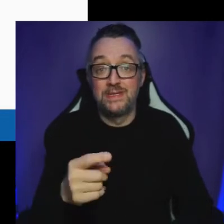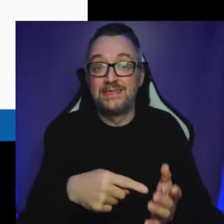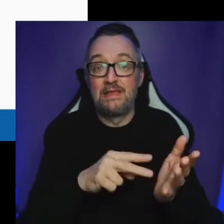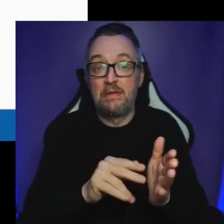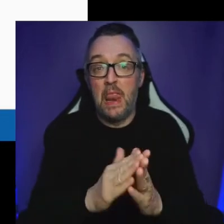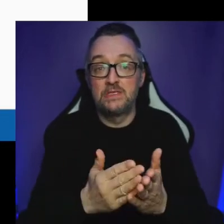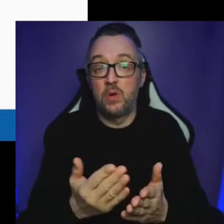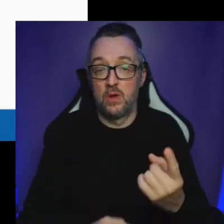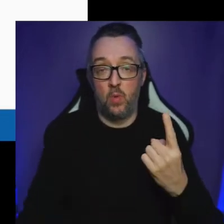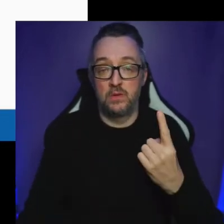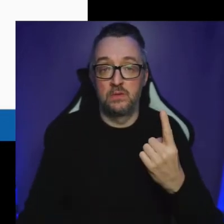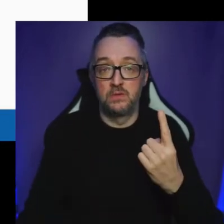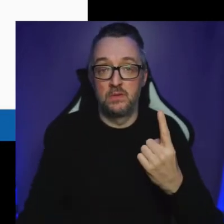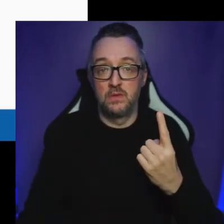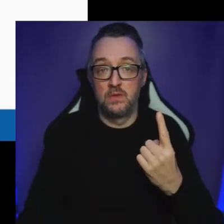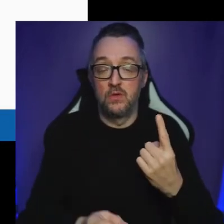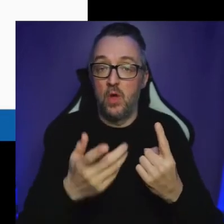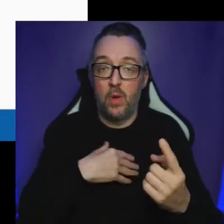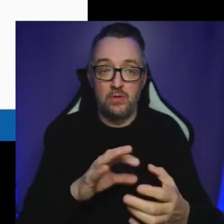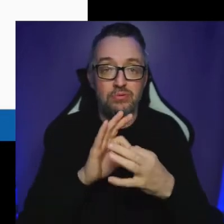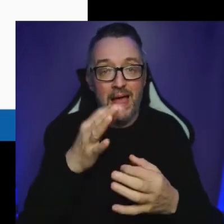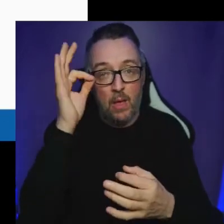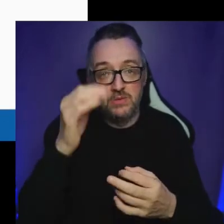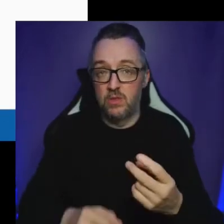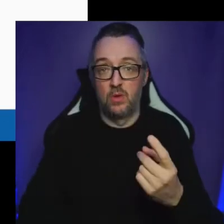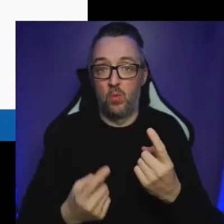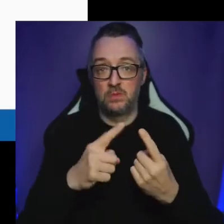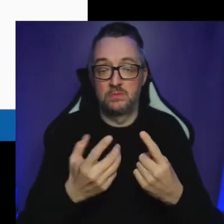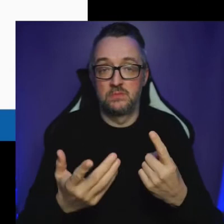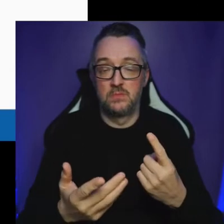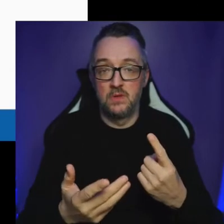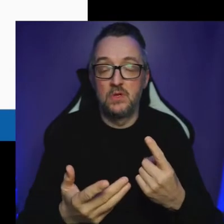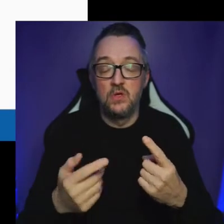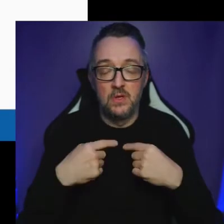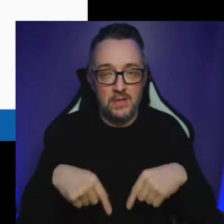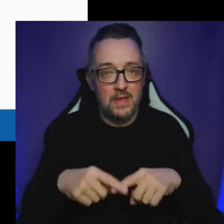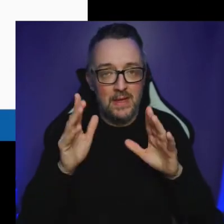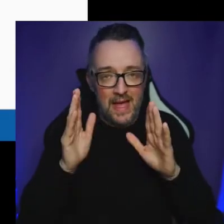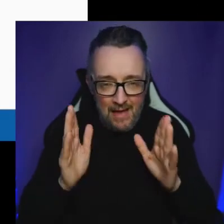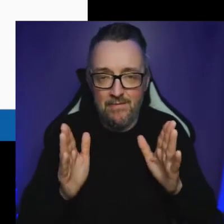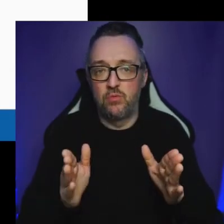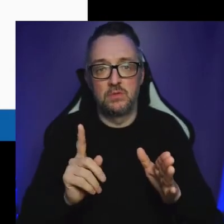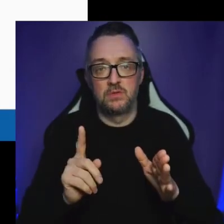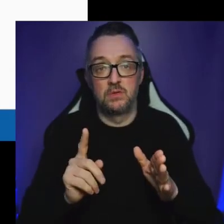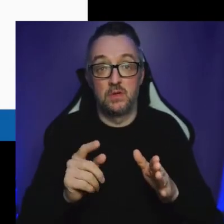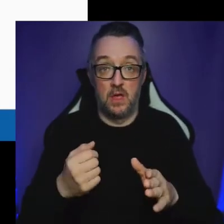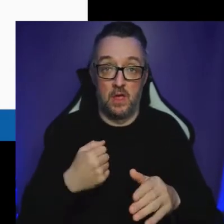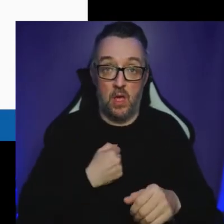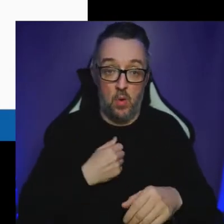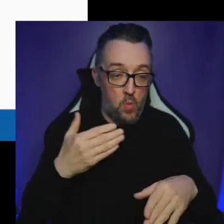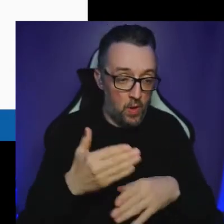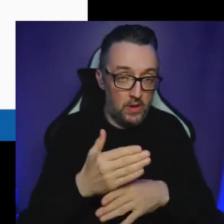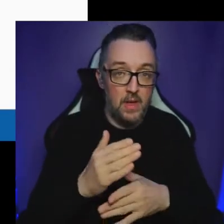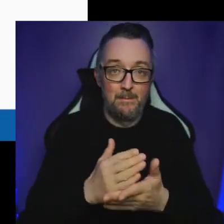only one place you're going to be able to kind of engage with your council. So we have to make sure that what we are doing